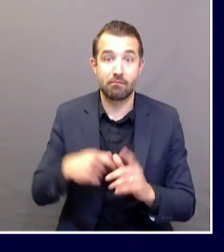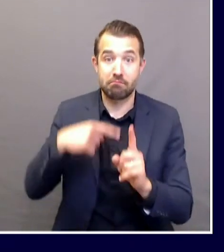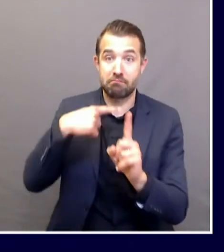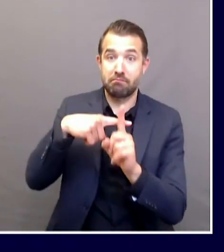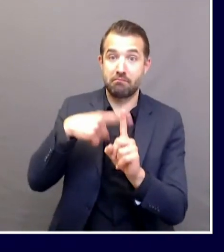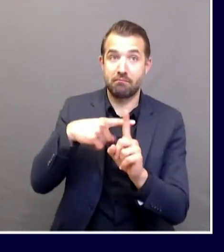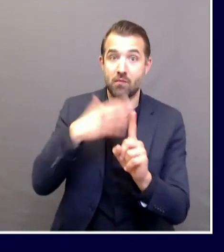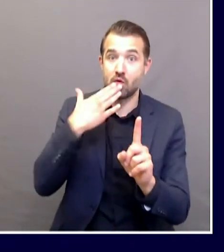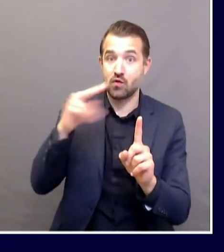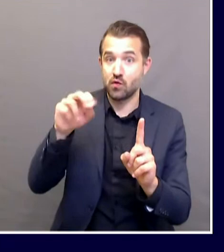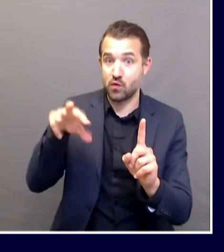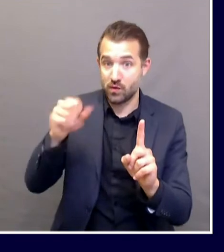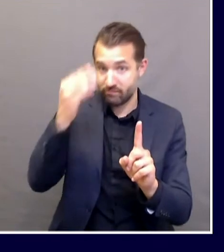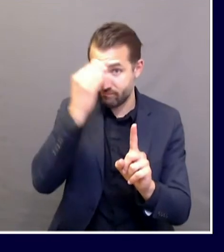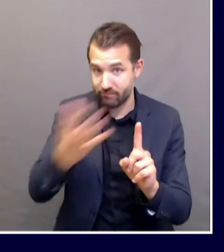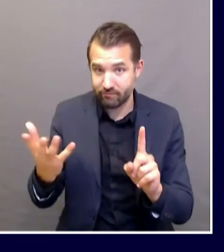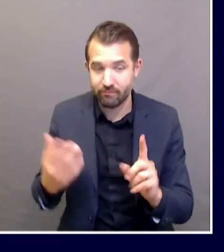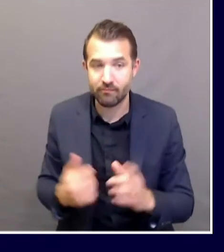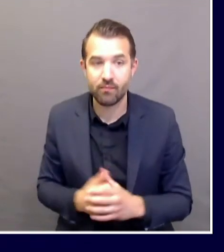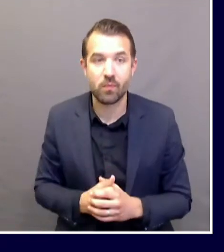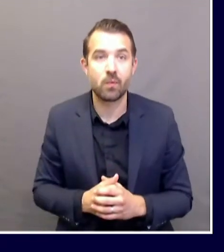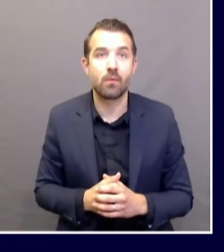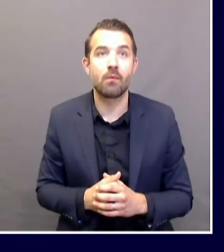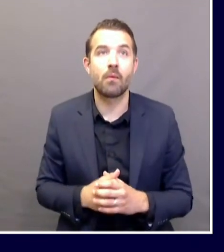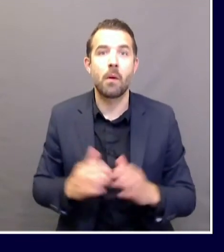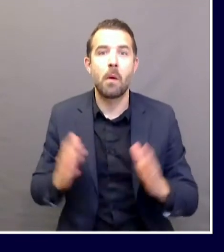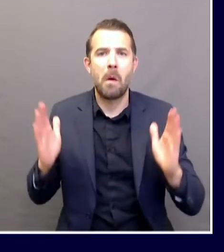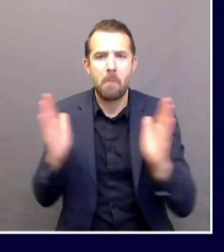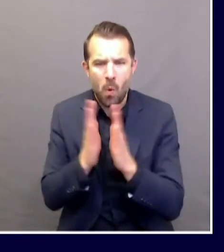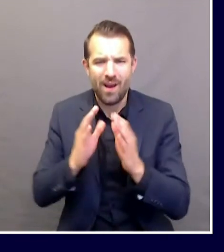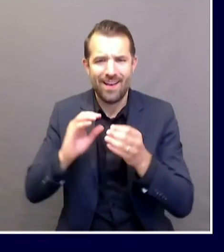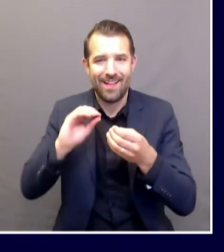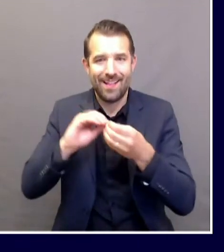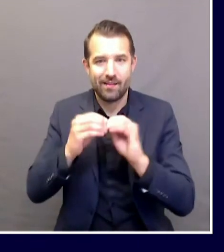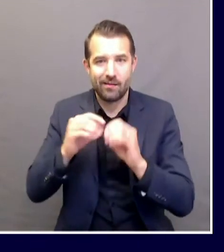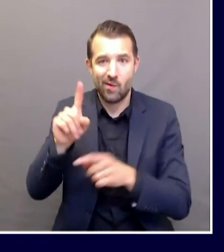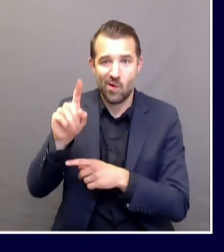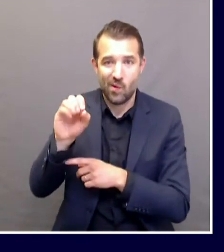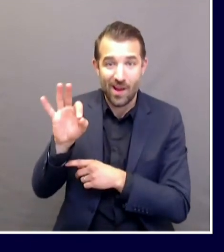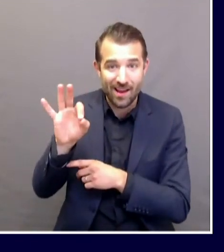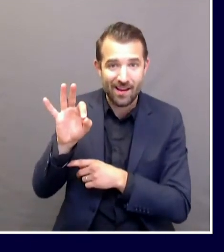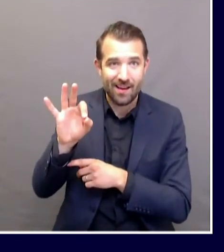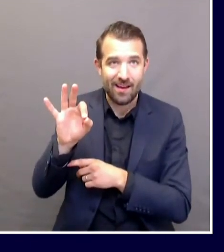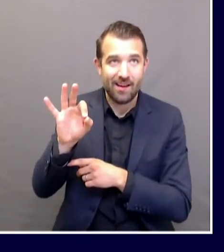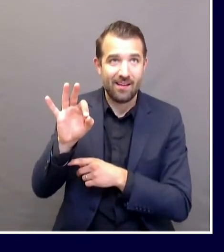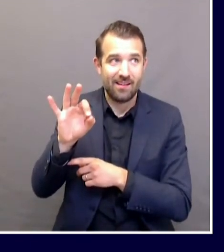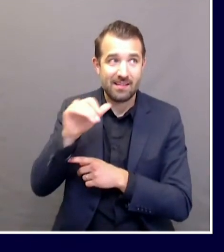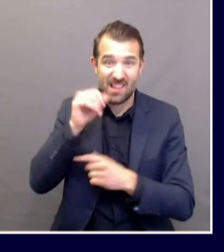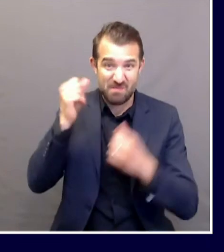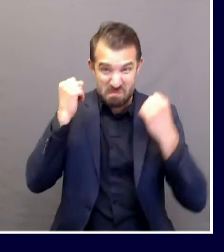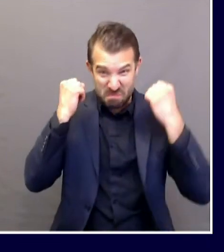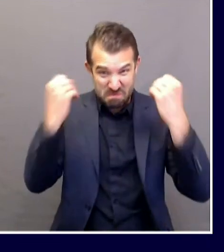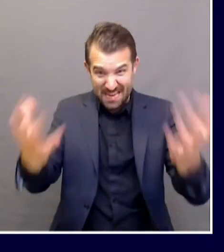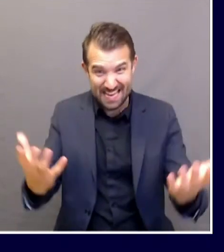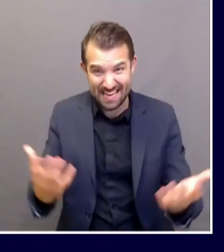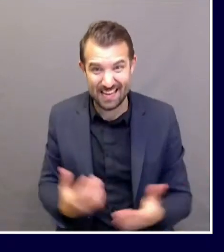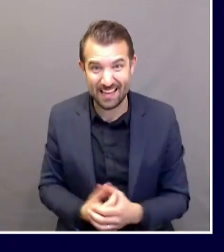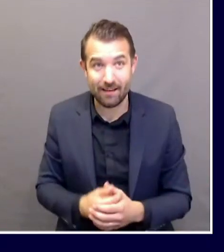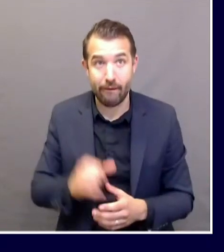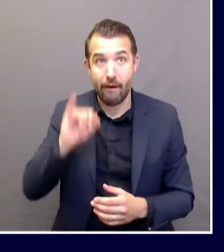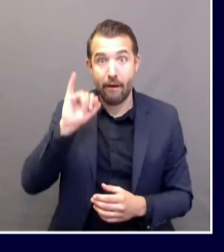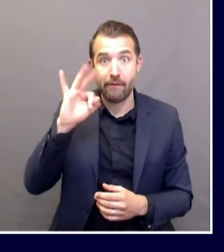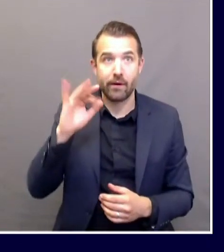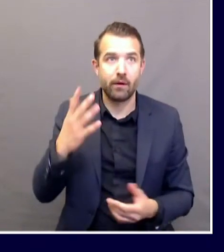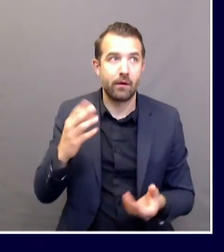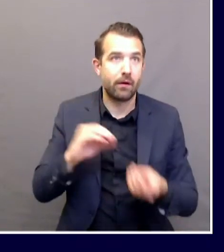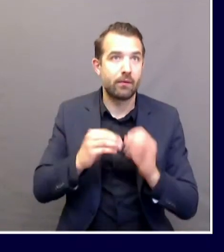only 109 breakthrough cases, that's not a large sample in which to really detect trends or anything.